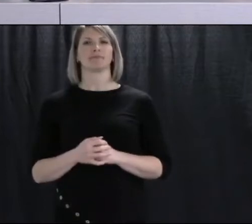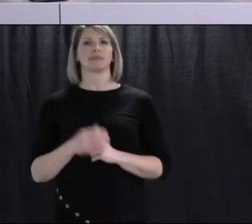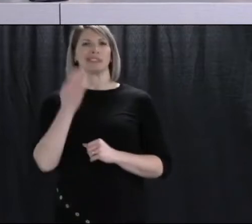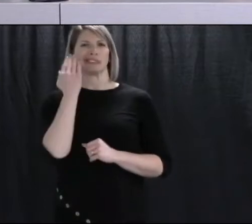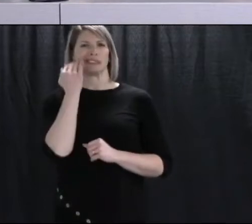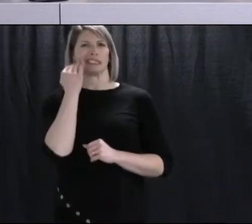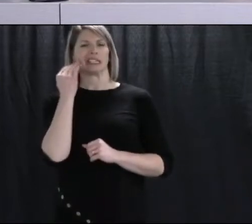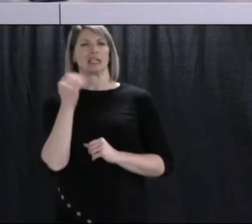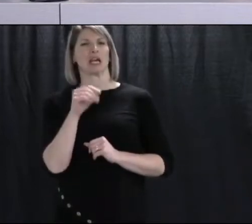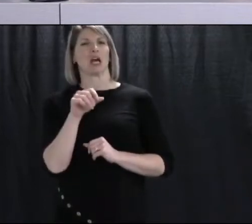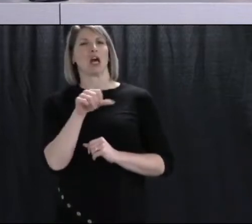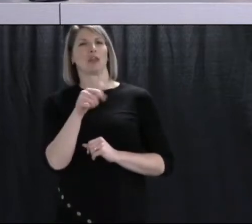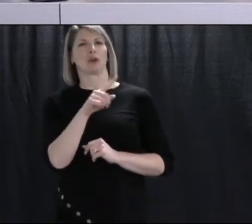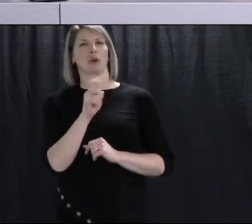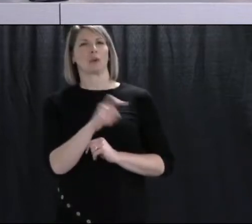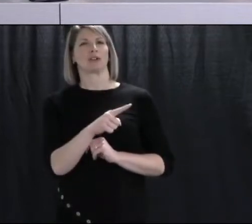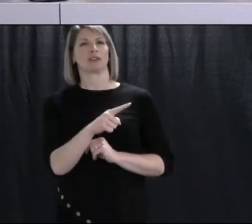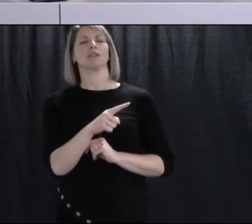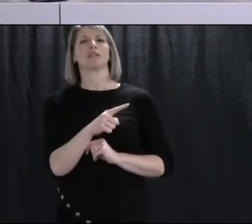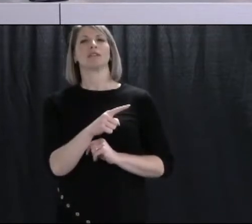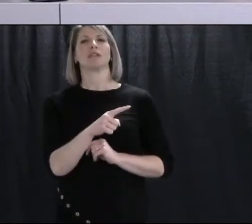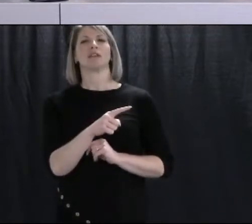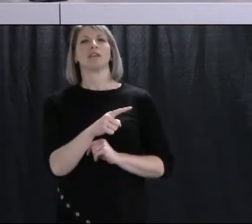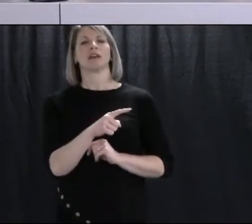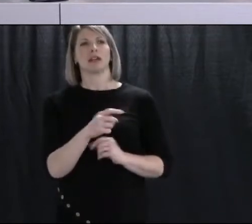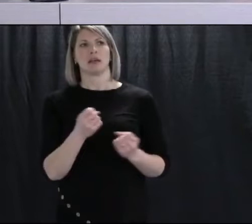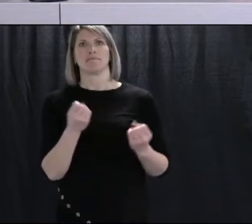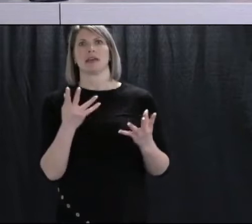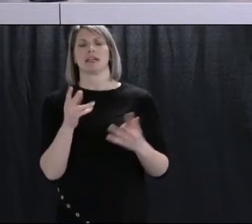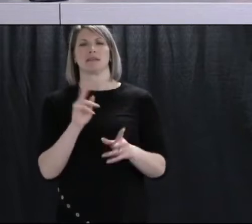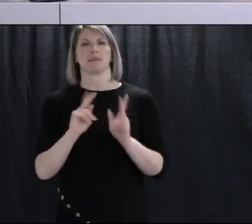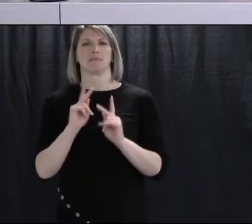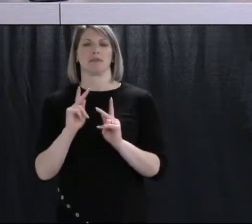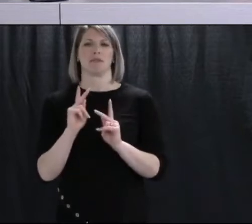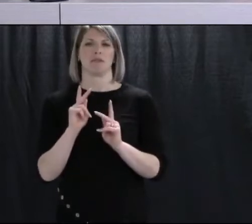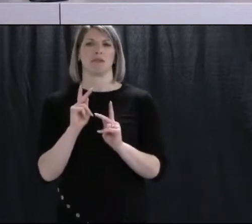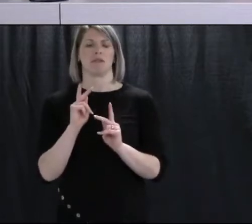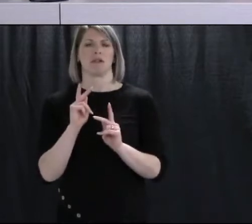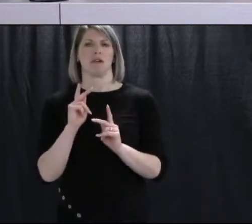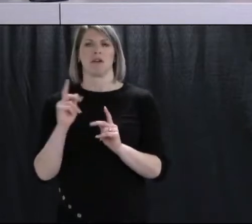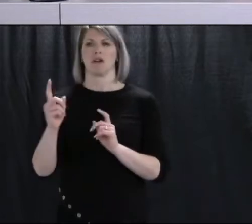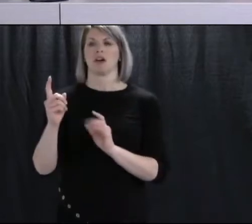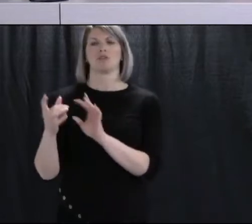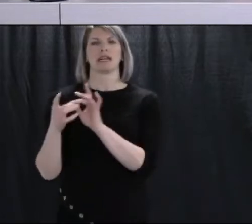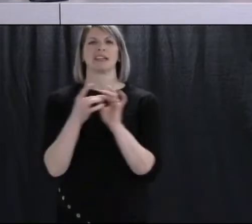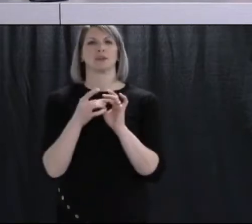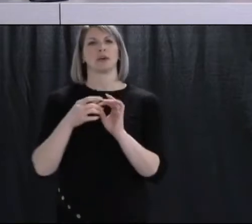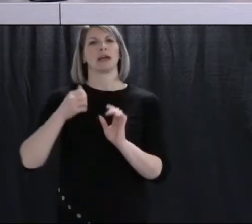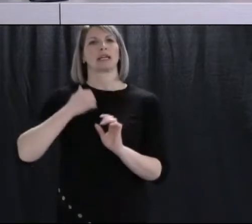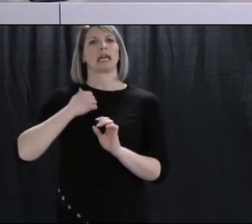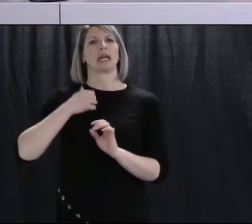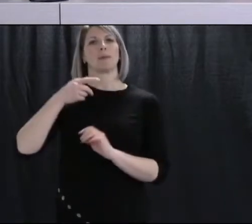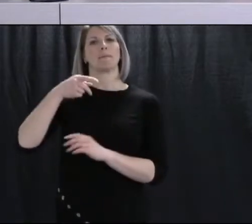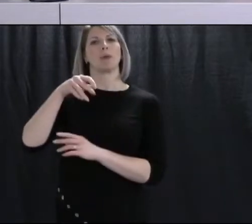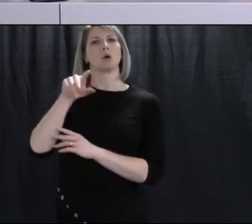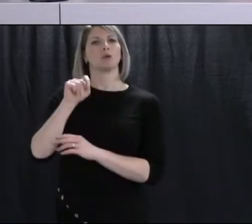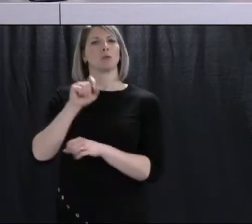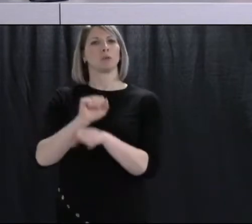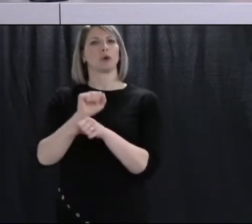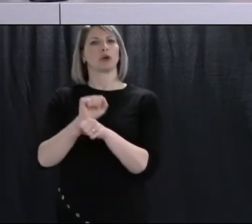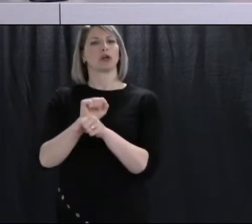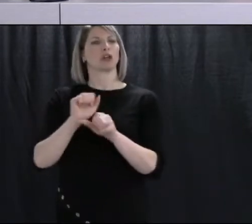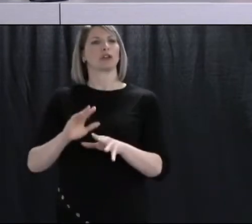just said, we're seeing several social media posts regarding Canada Post workers being sent home, having an employee there test